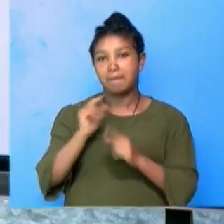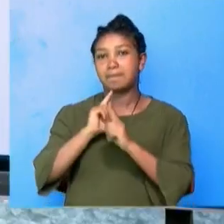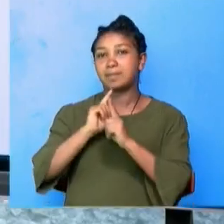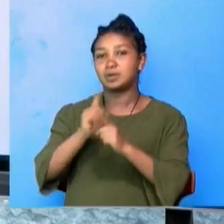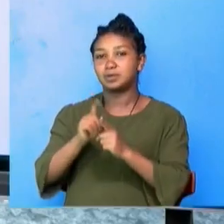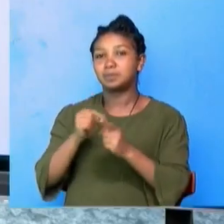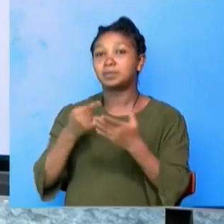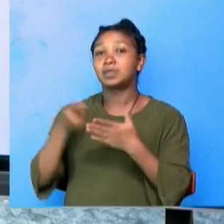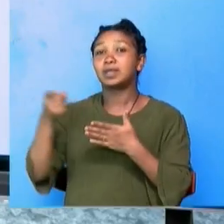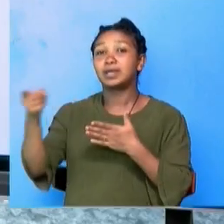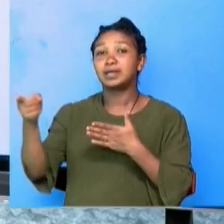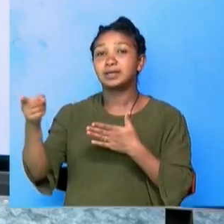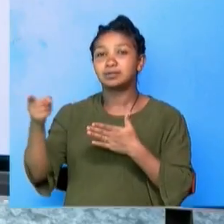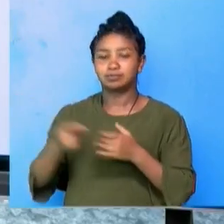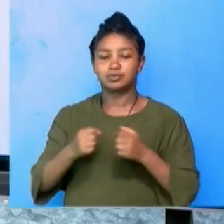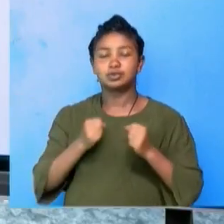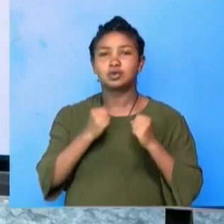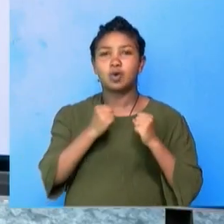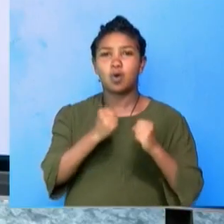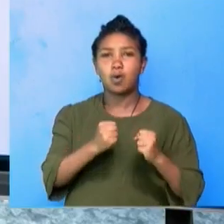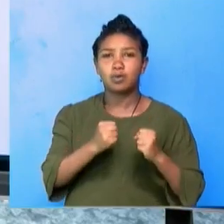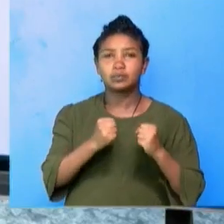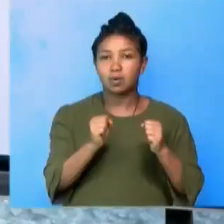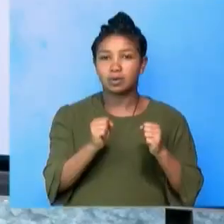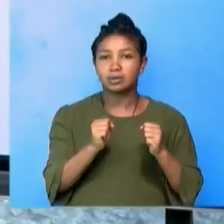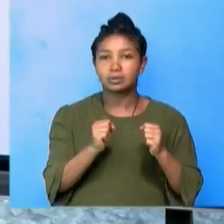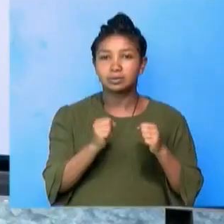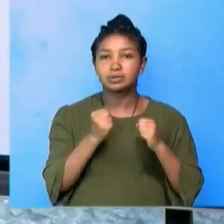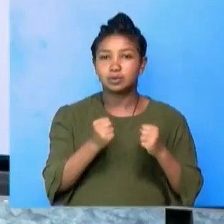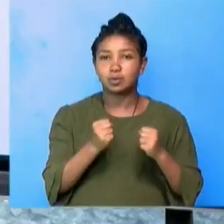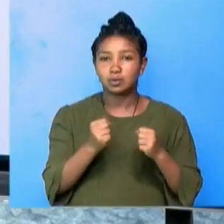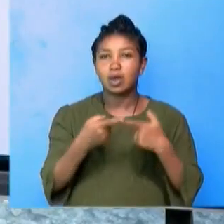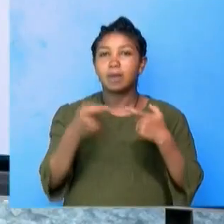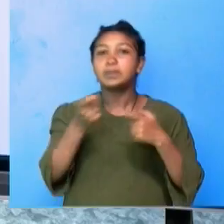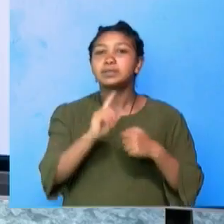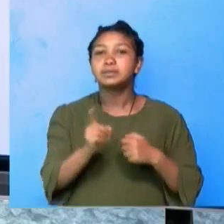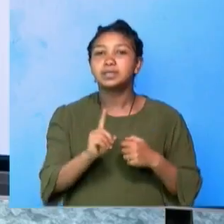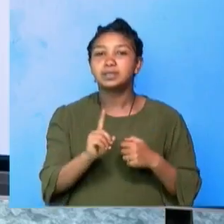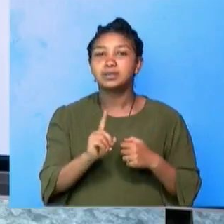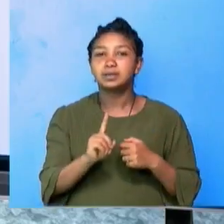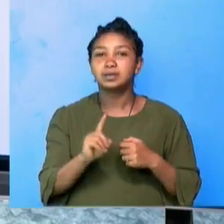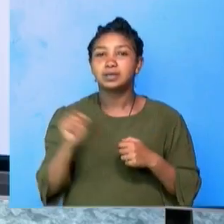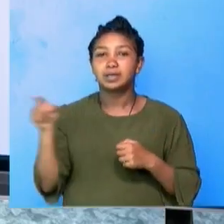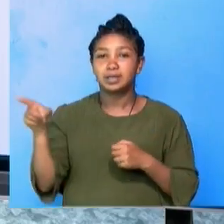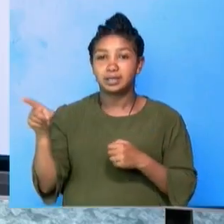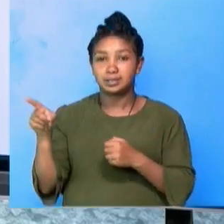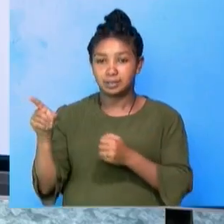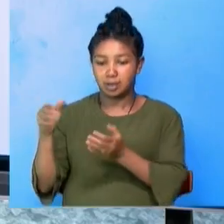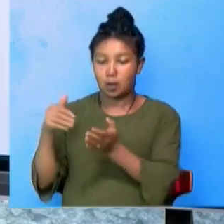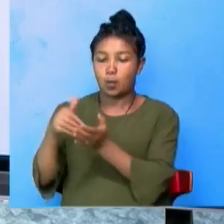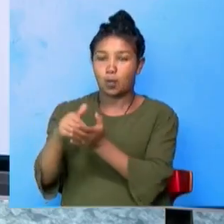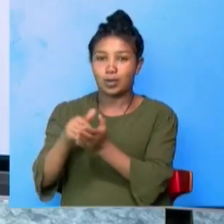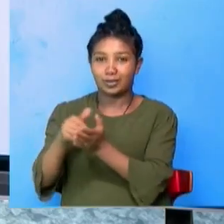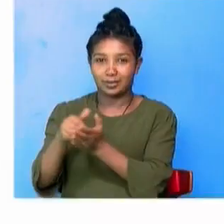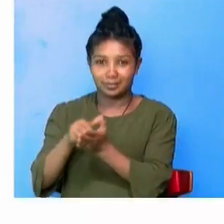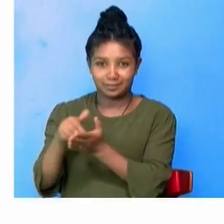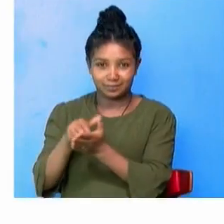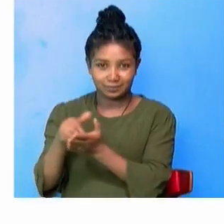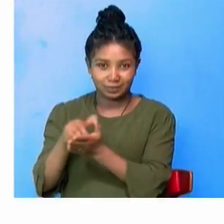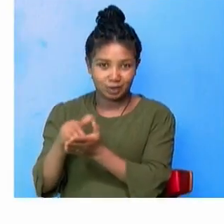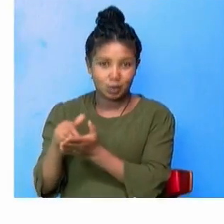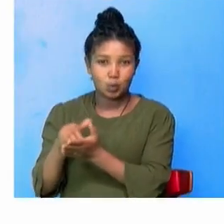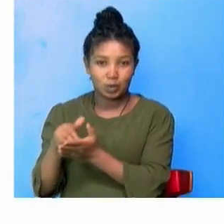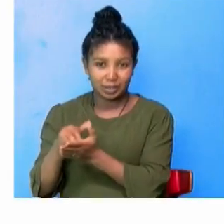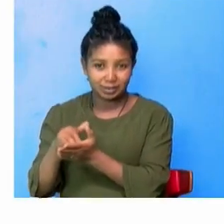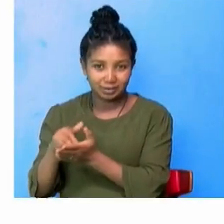Here is strong, the opposite meaning. Here is weak,